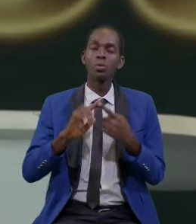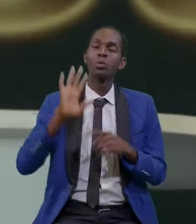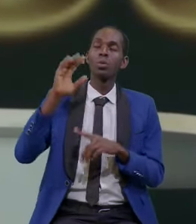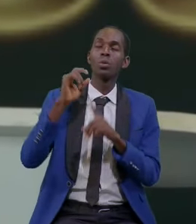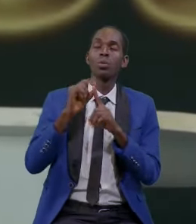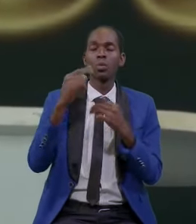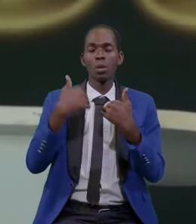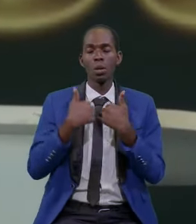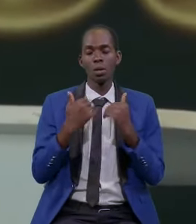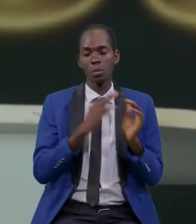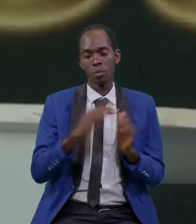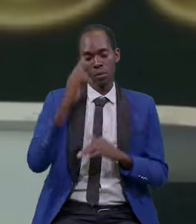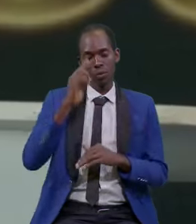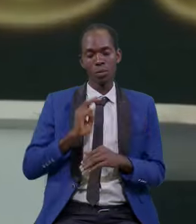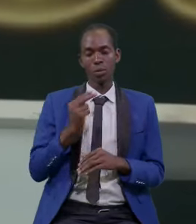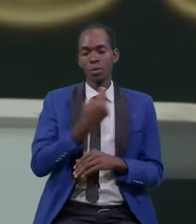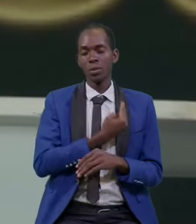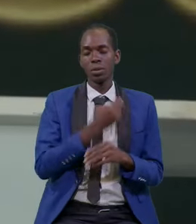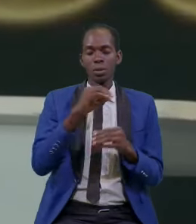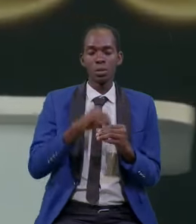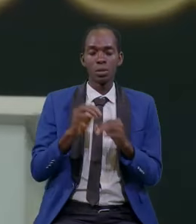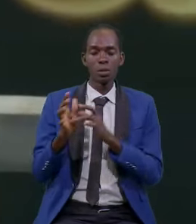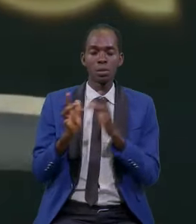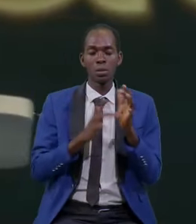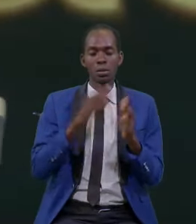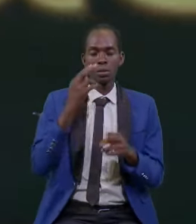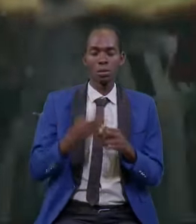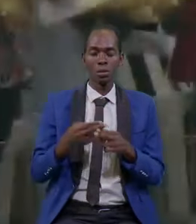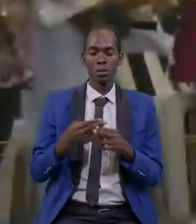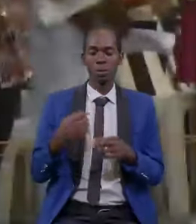us. In Jesus' name, we pray.